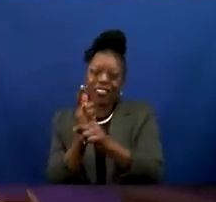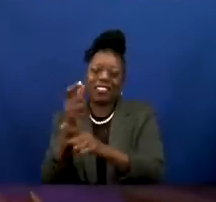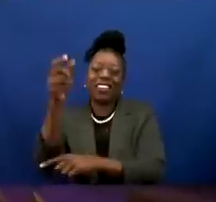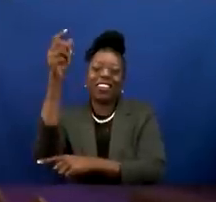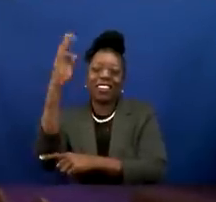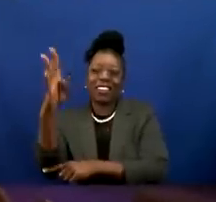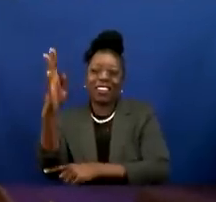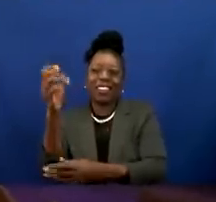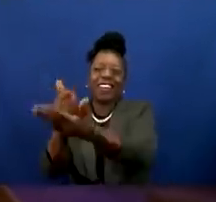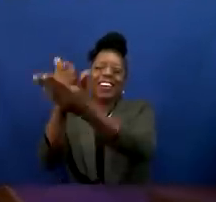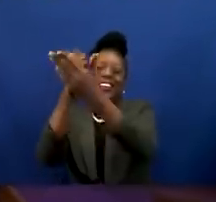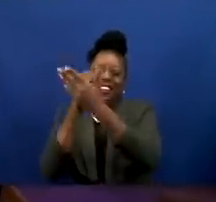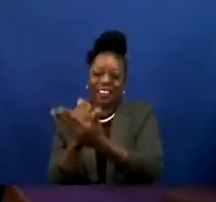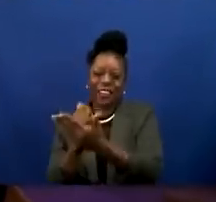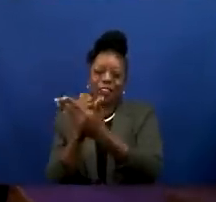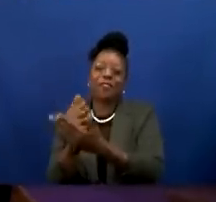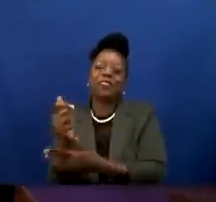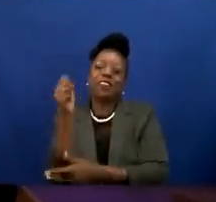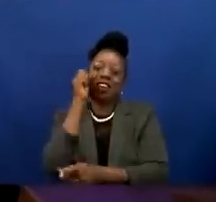God helped her.